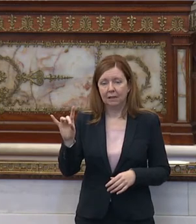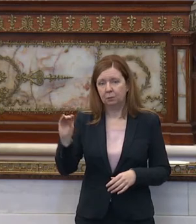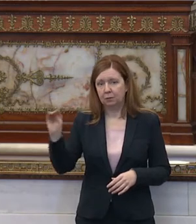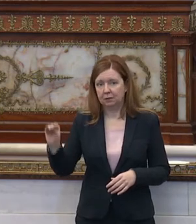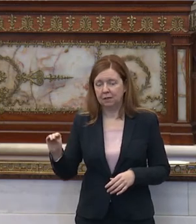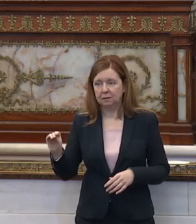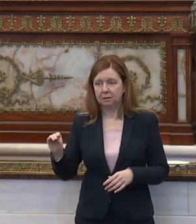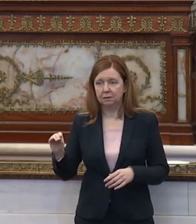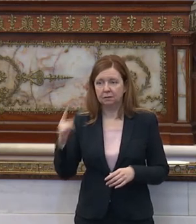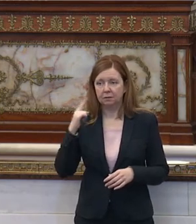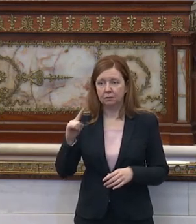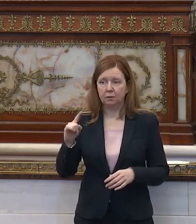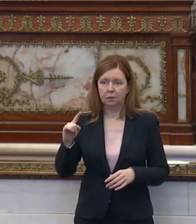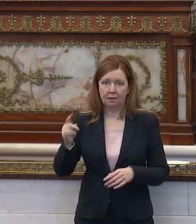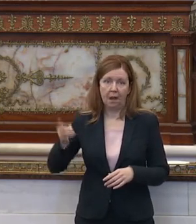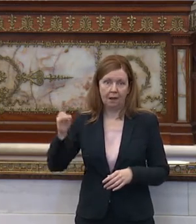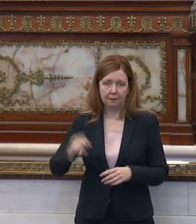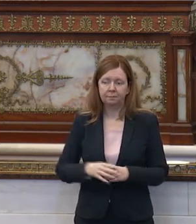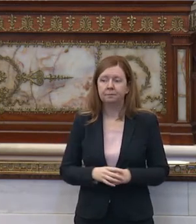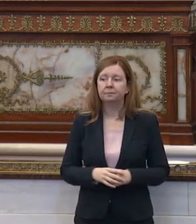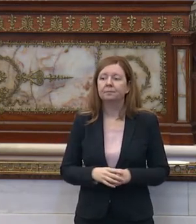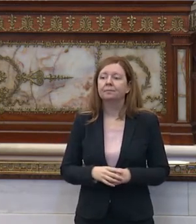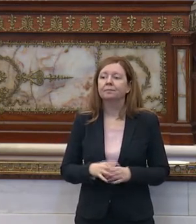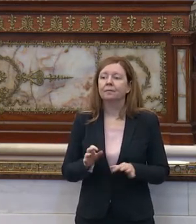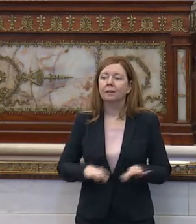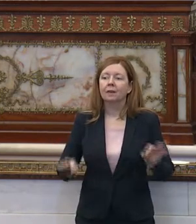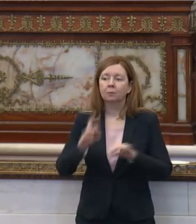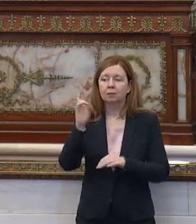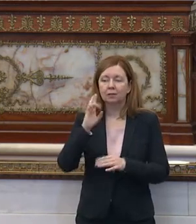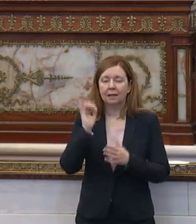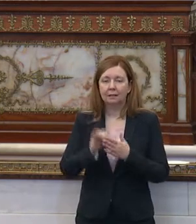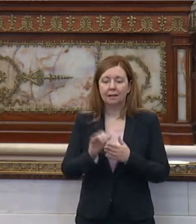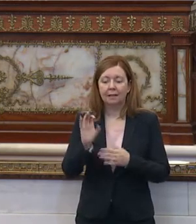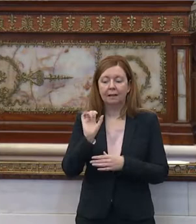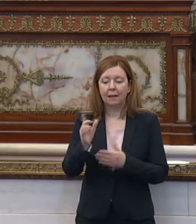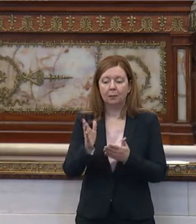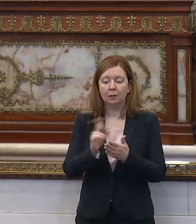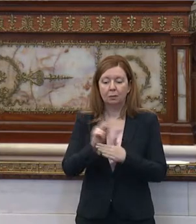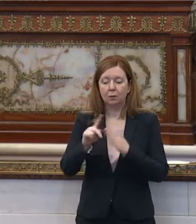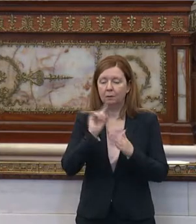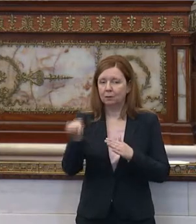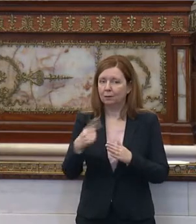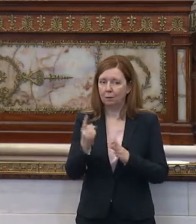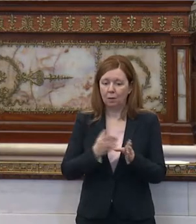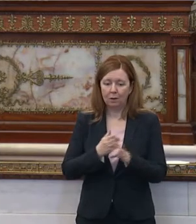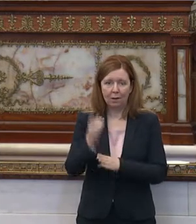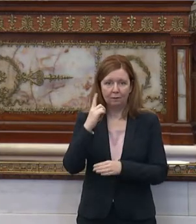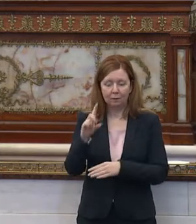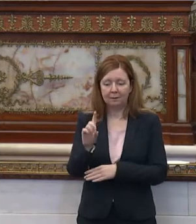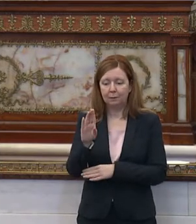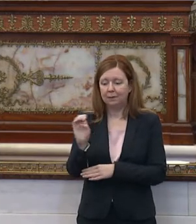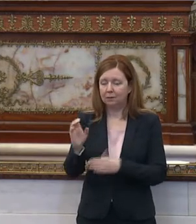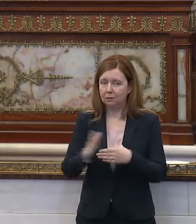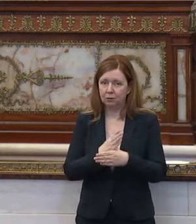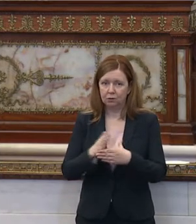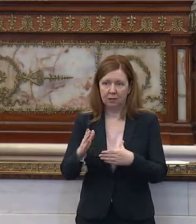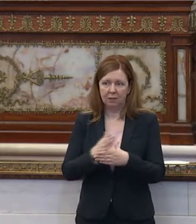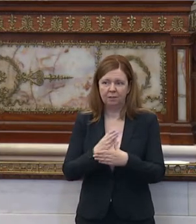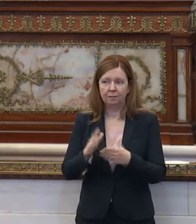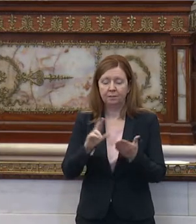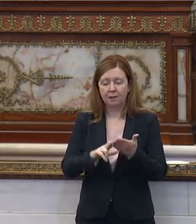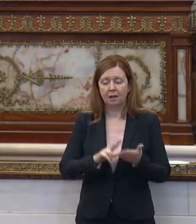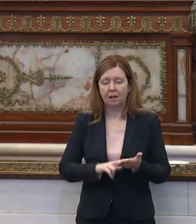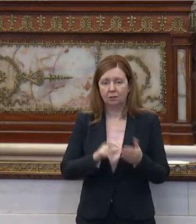19.78% for the DBE high. It's important to realize that the capital program is only one avenue for DBEs to share and